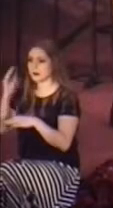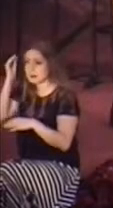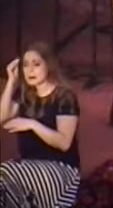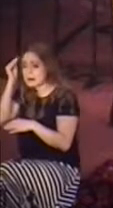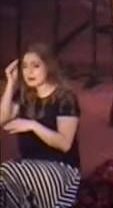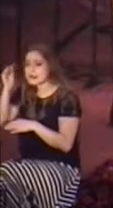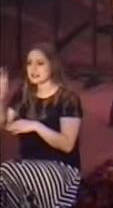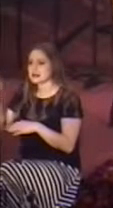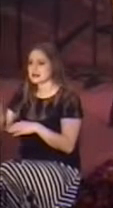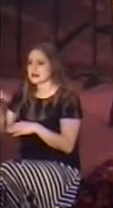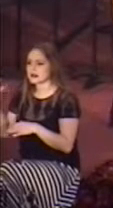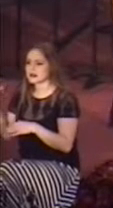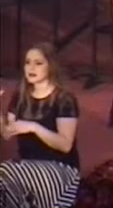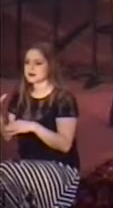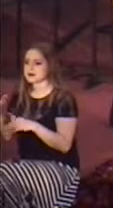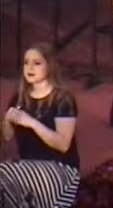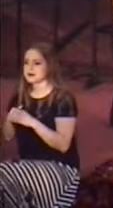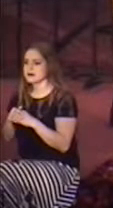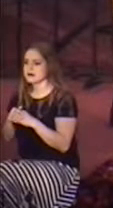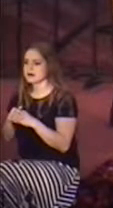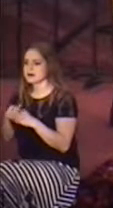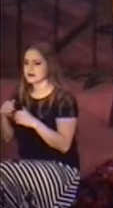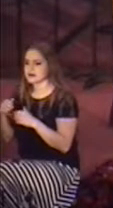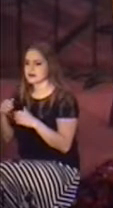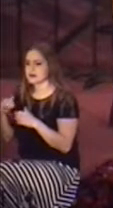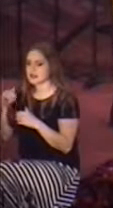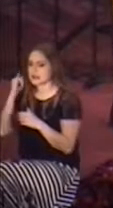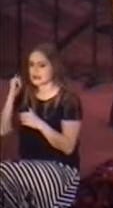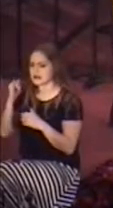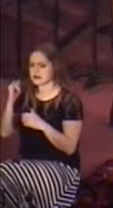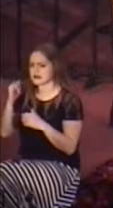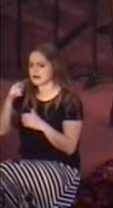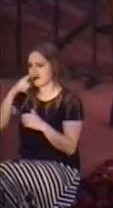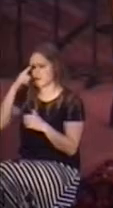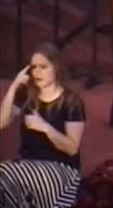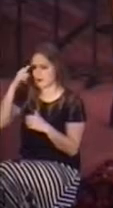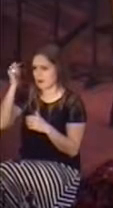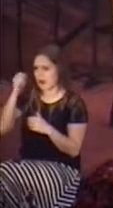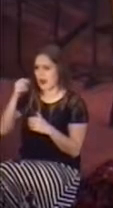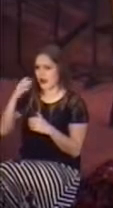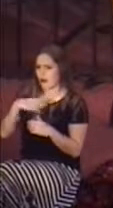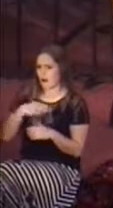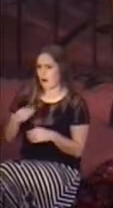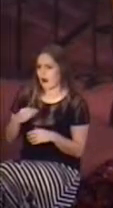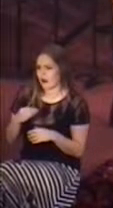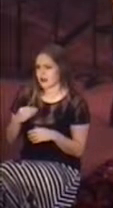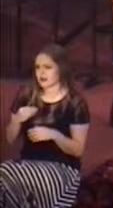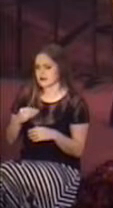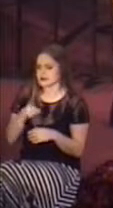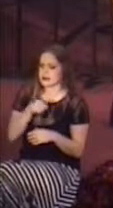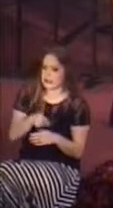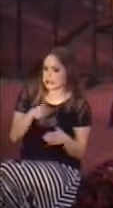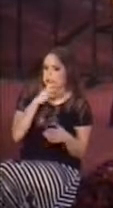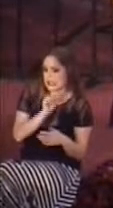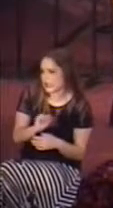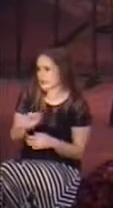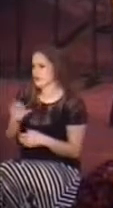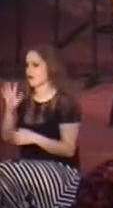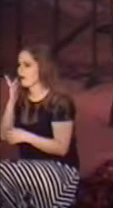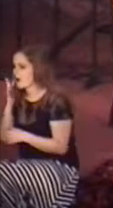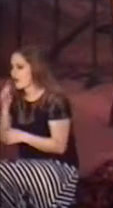the psychiatrist says, you know, if it's in black and white, you were this age. If it was in color, it was this age. It was in color, so I don't know. But I was young